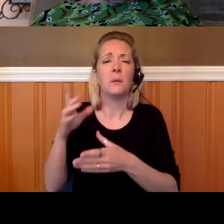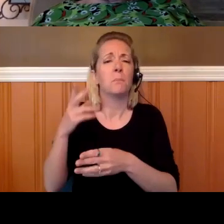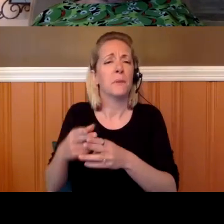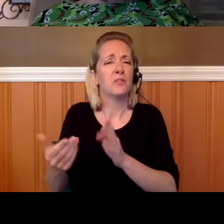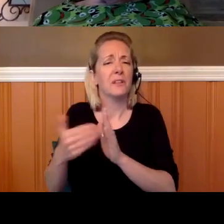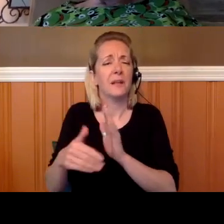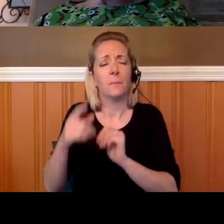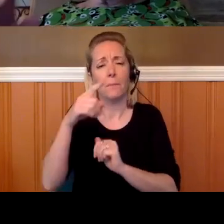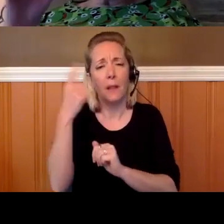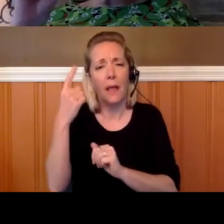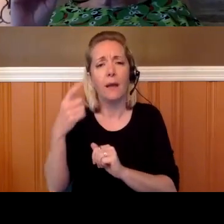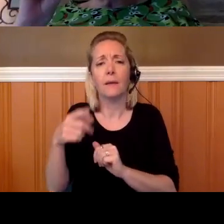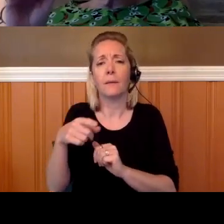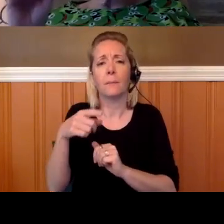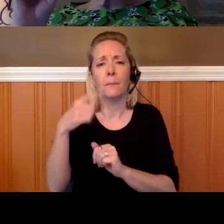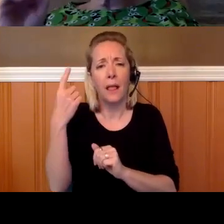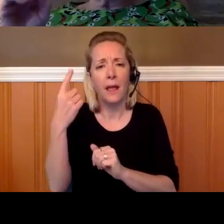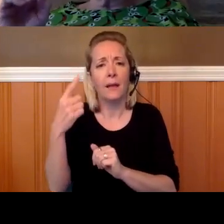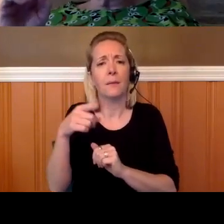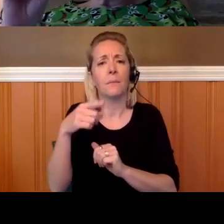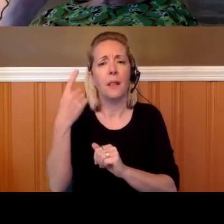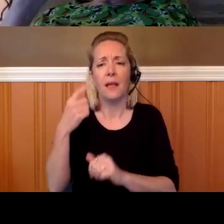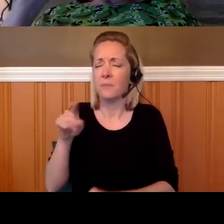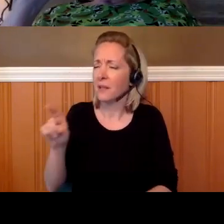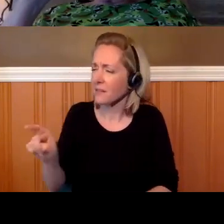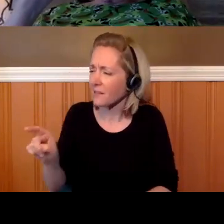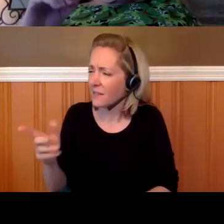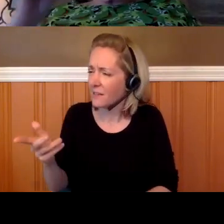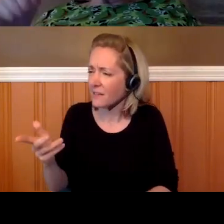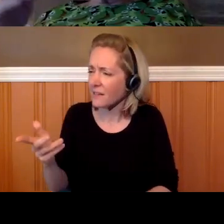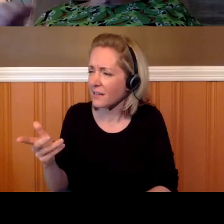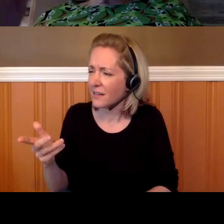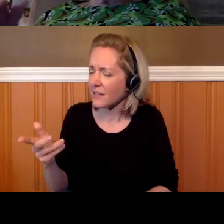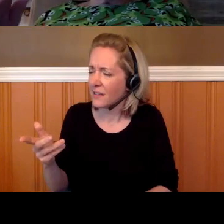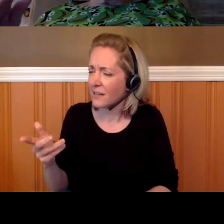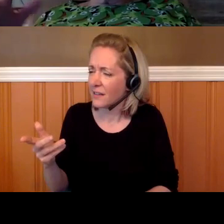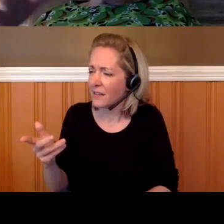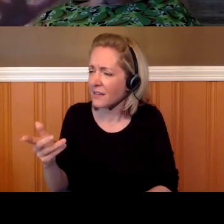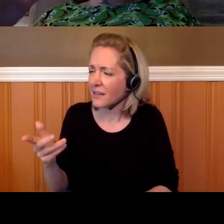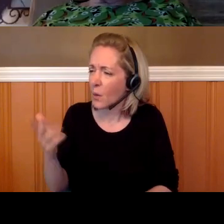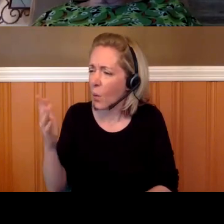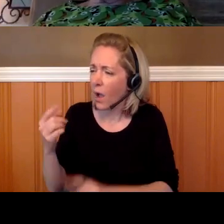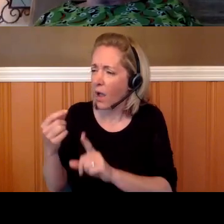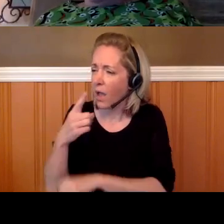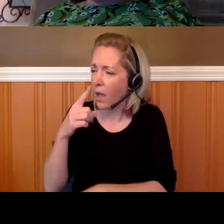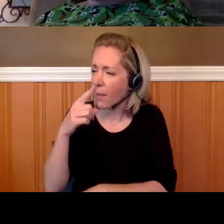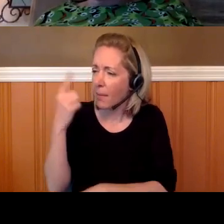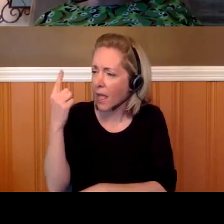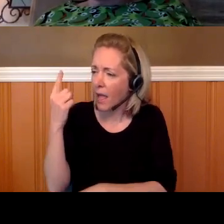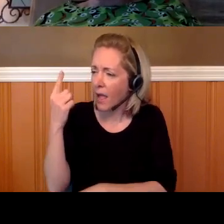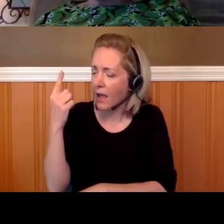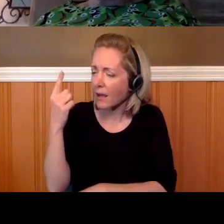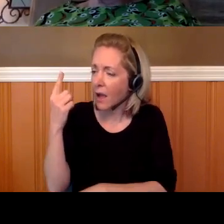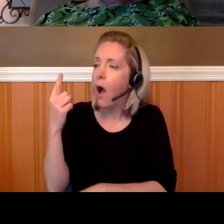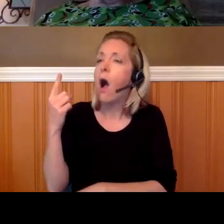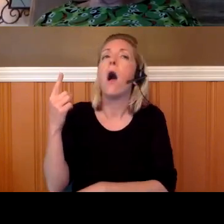I figured out she had no way to say we need his blanket. He's laying down, or I want him to lay down with